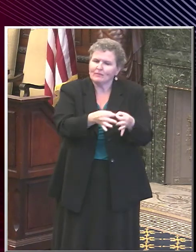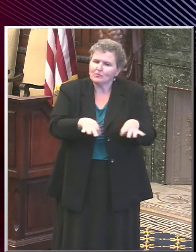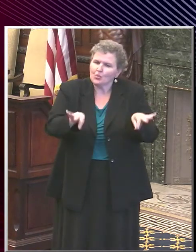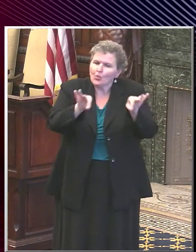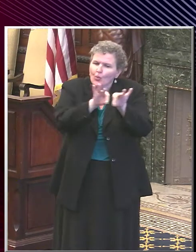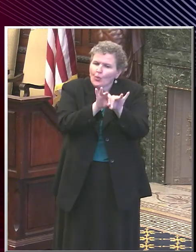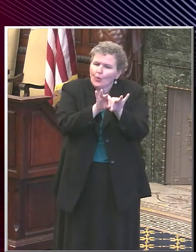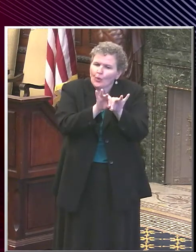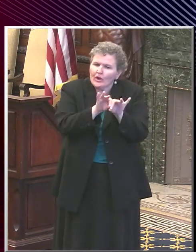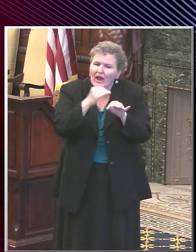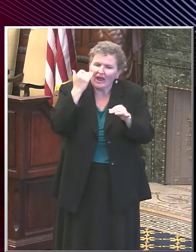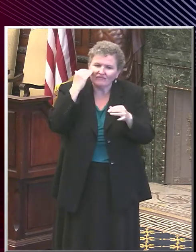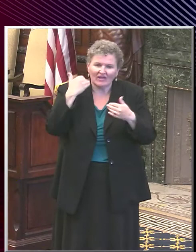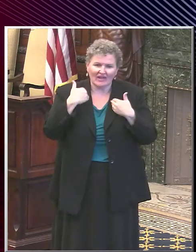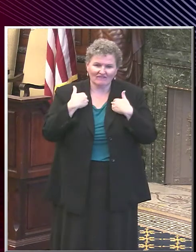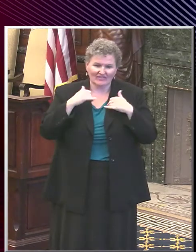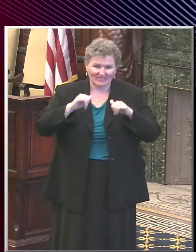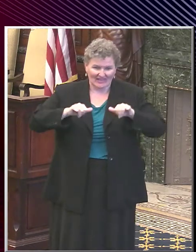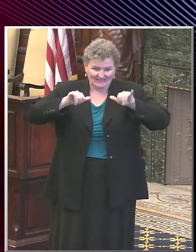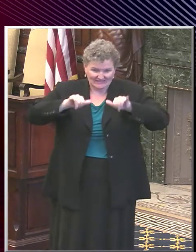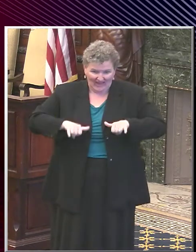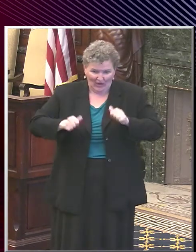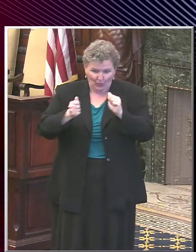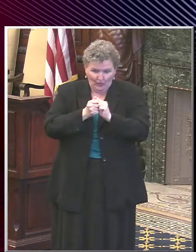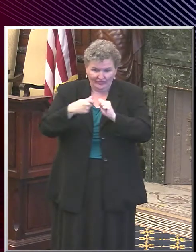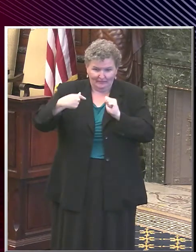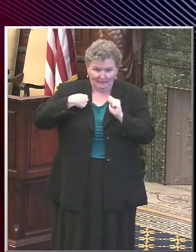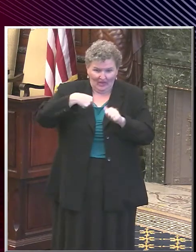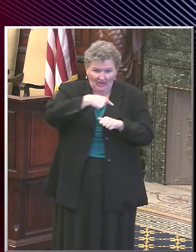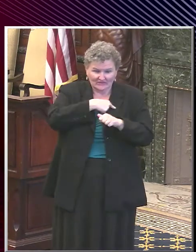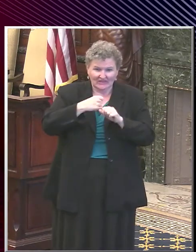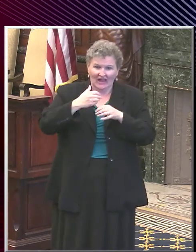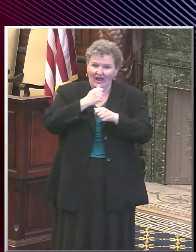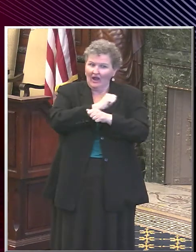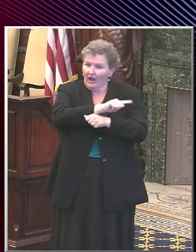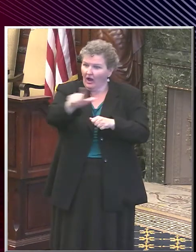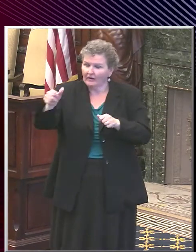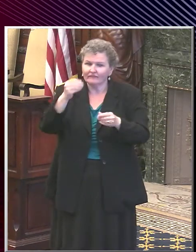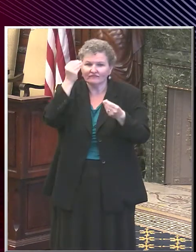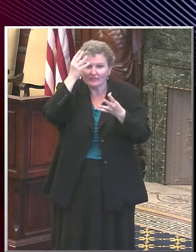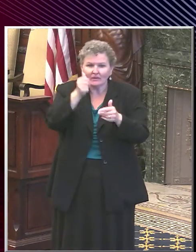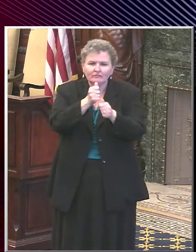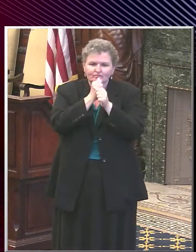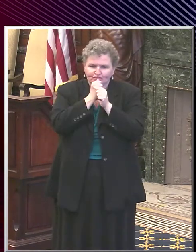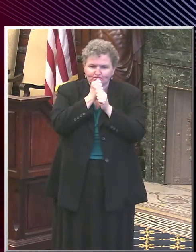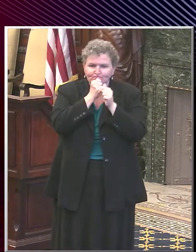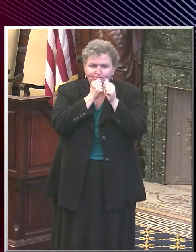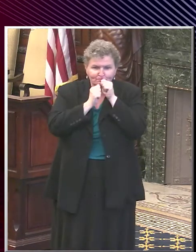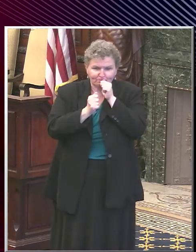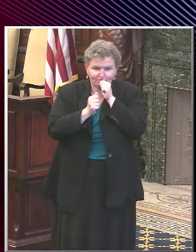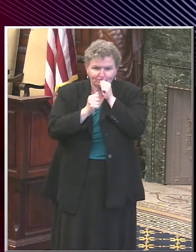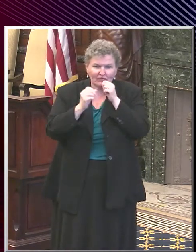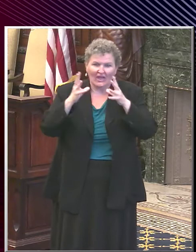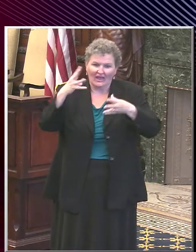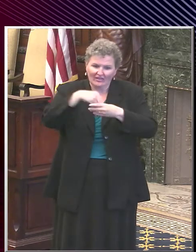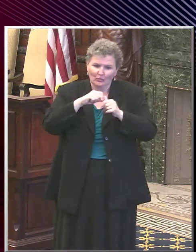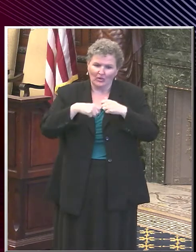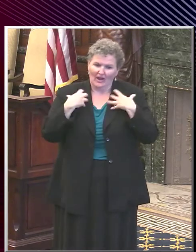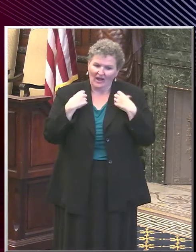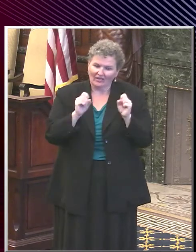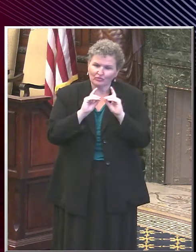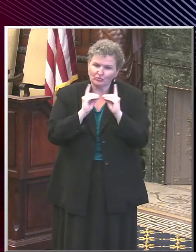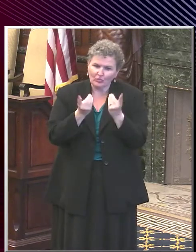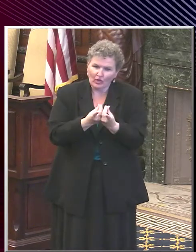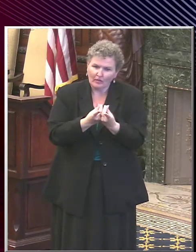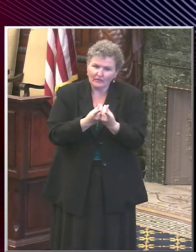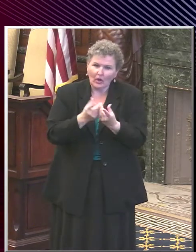have doesn't go anywhere. It's very much protected legally. So any information people give us just stays within the health department. Then when a case